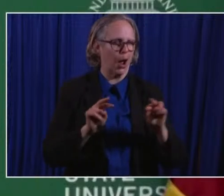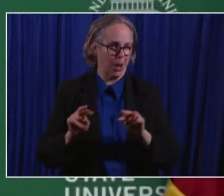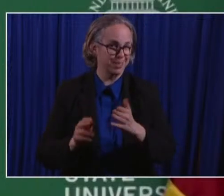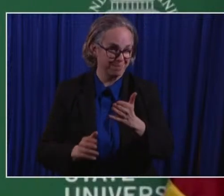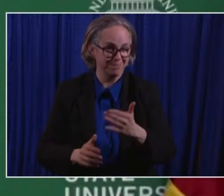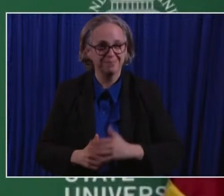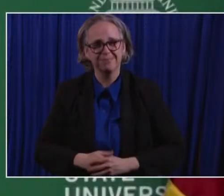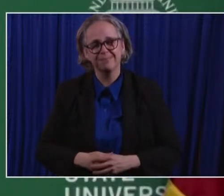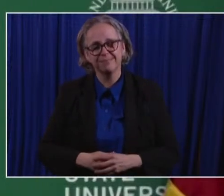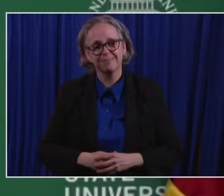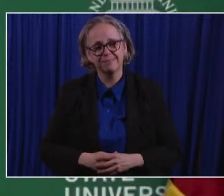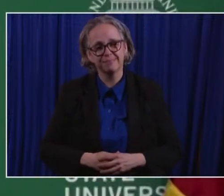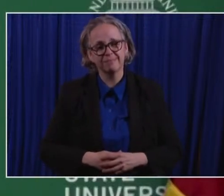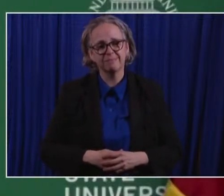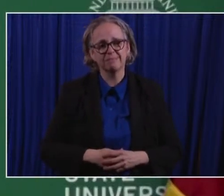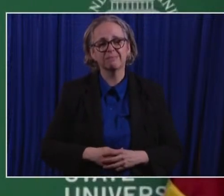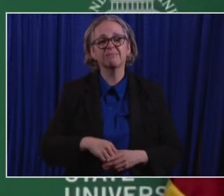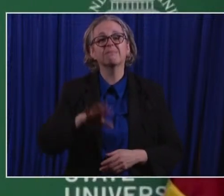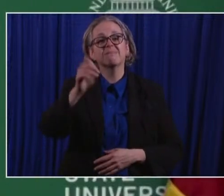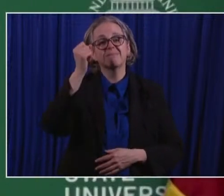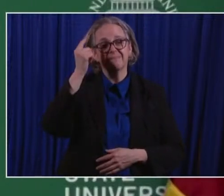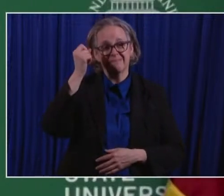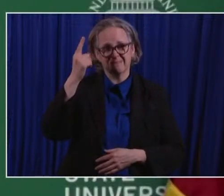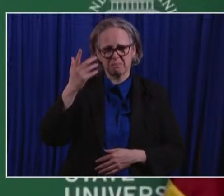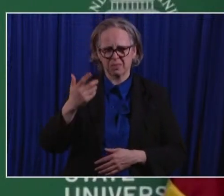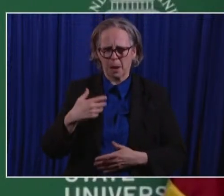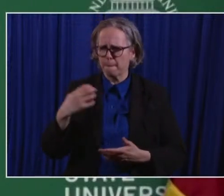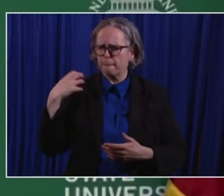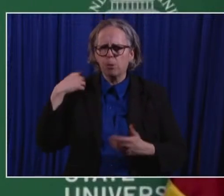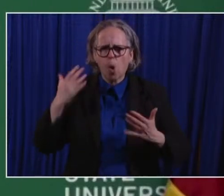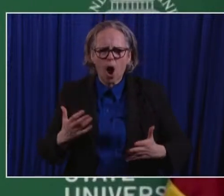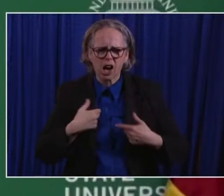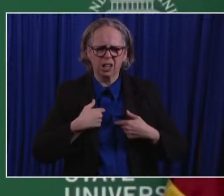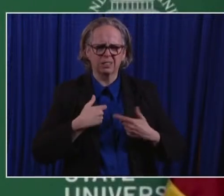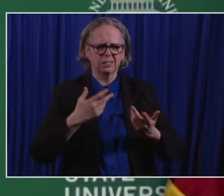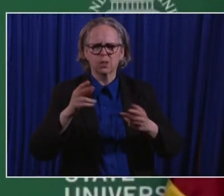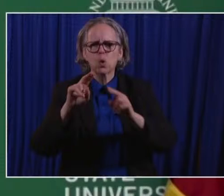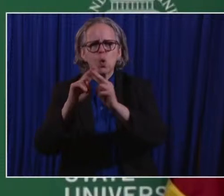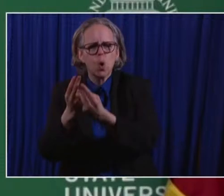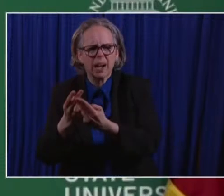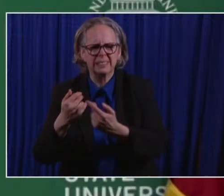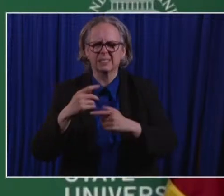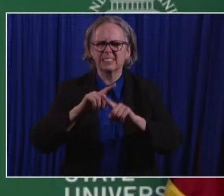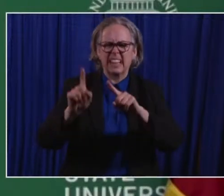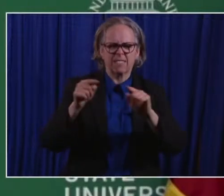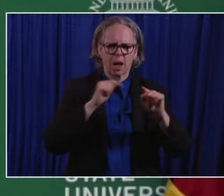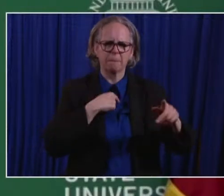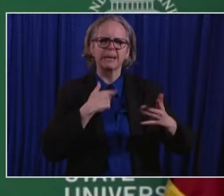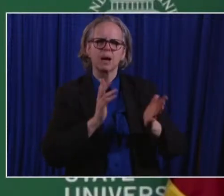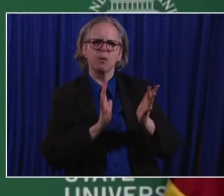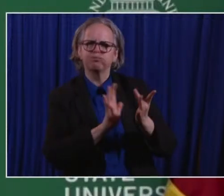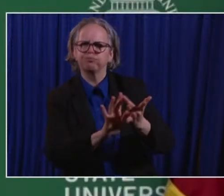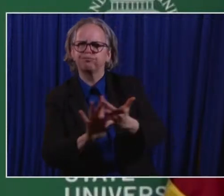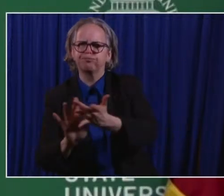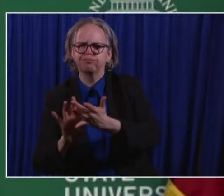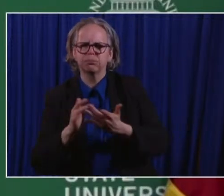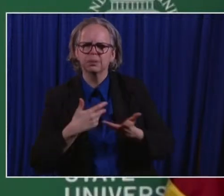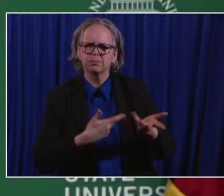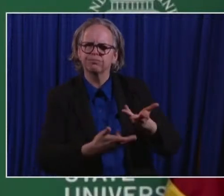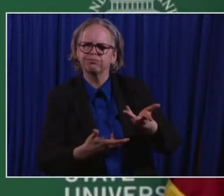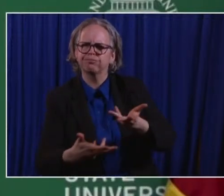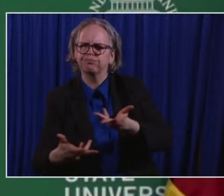them to make it available to their members as well. So I don't think there's no magic bullet